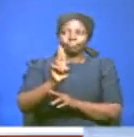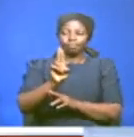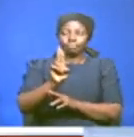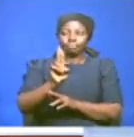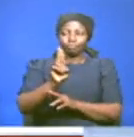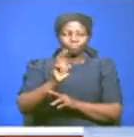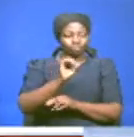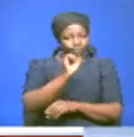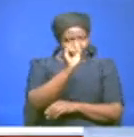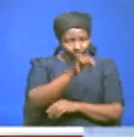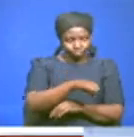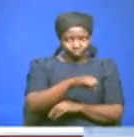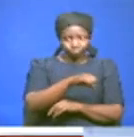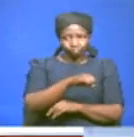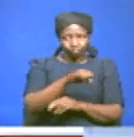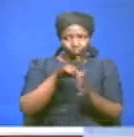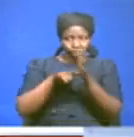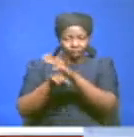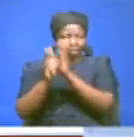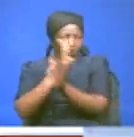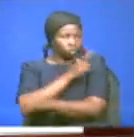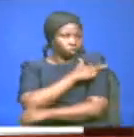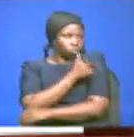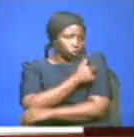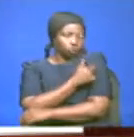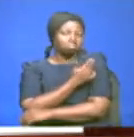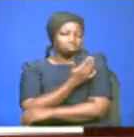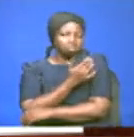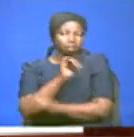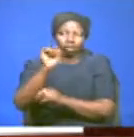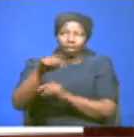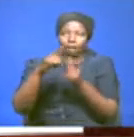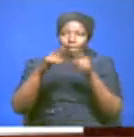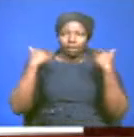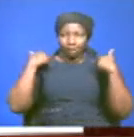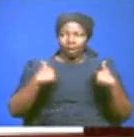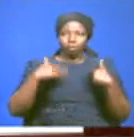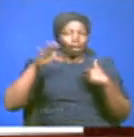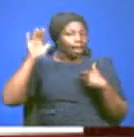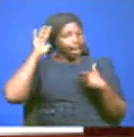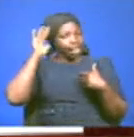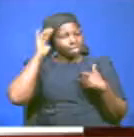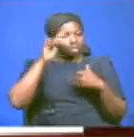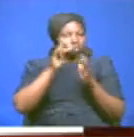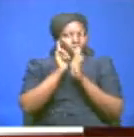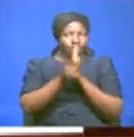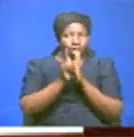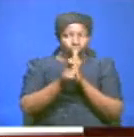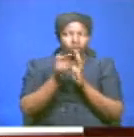Yes. In the hospital. Yes. But I've listened to the video. I've heard the